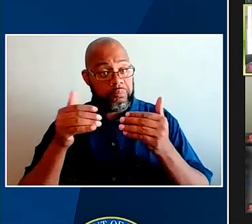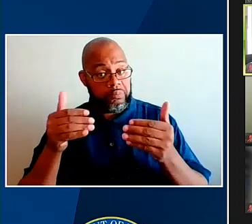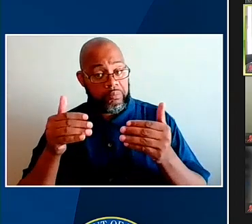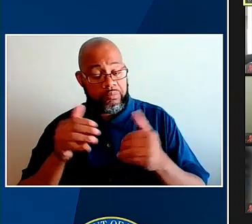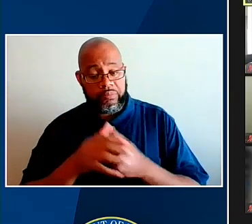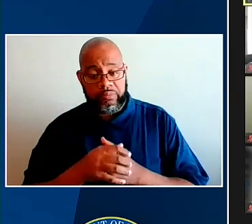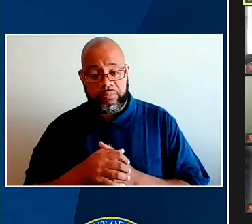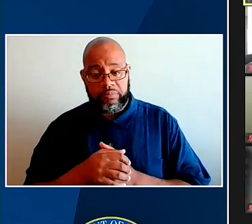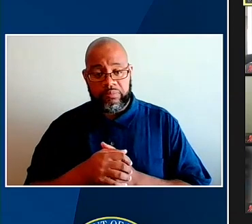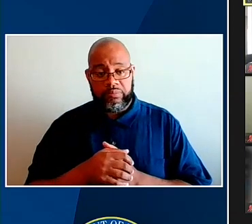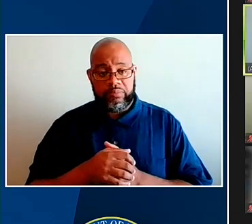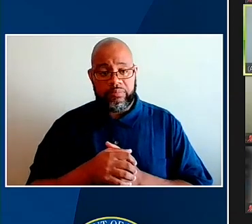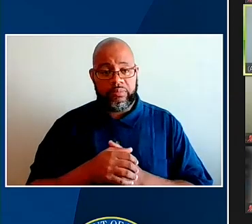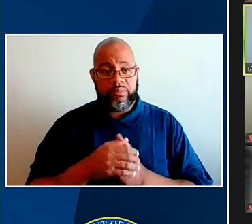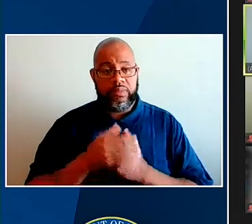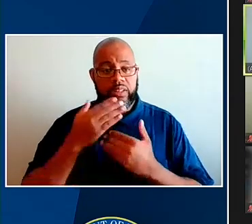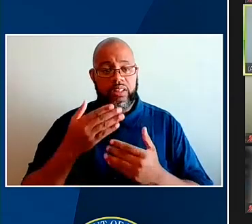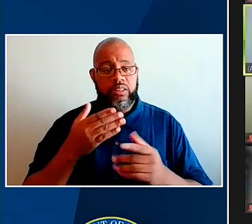Thank you, Brady.